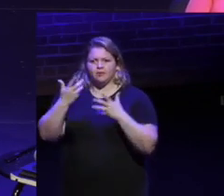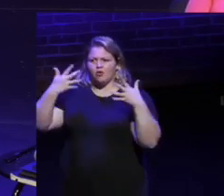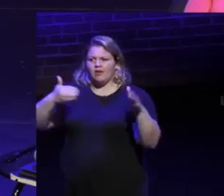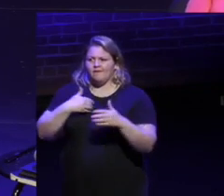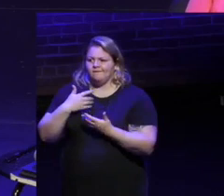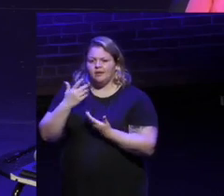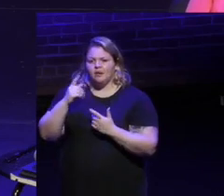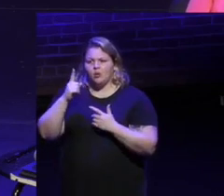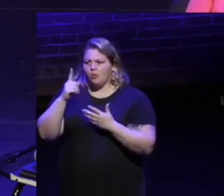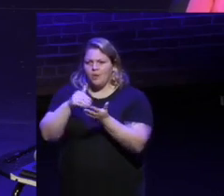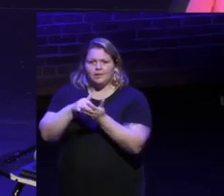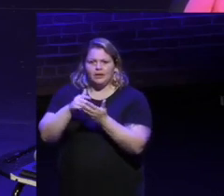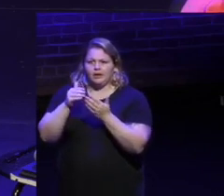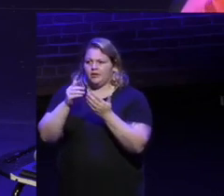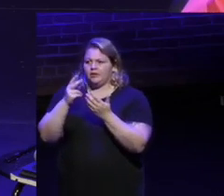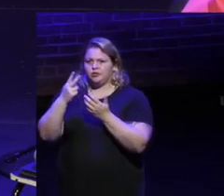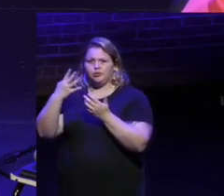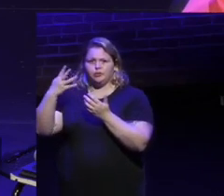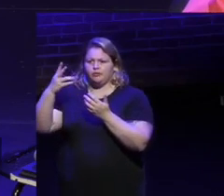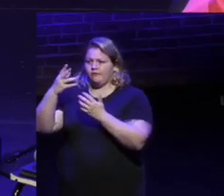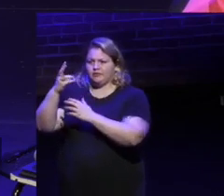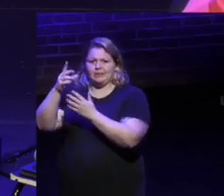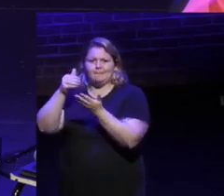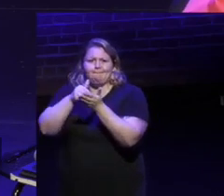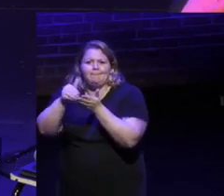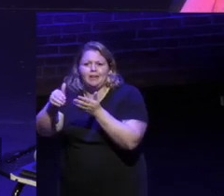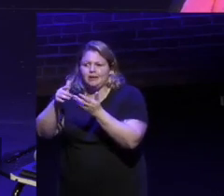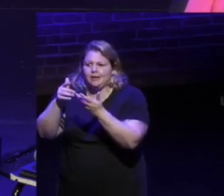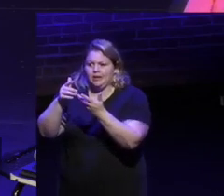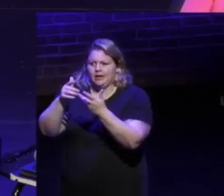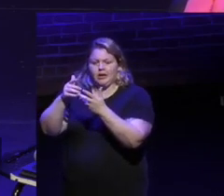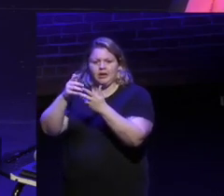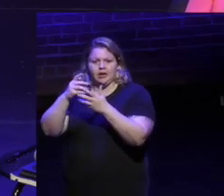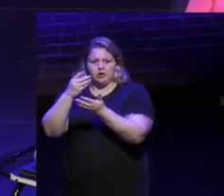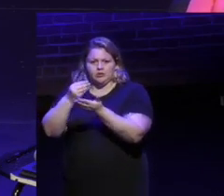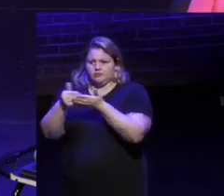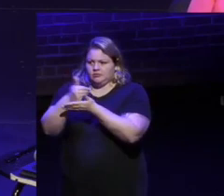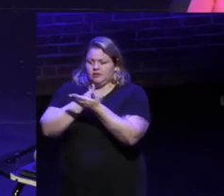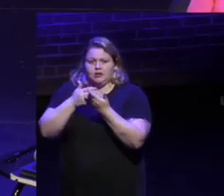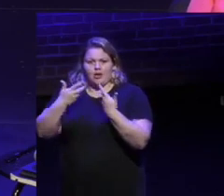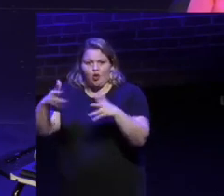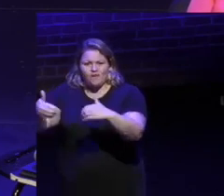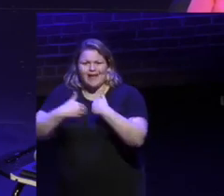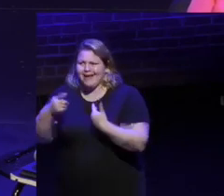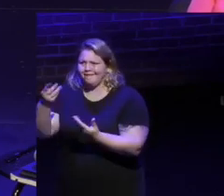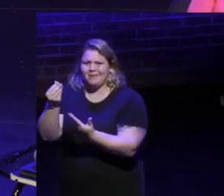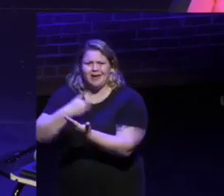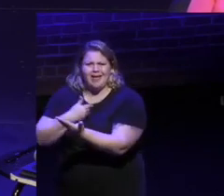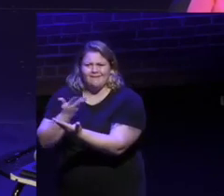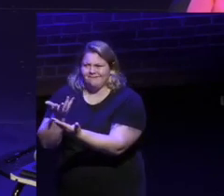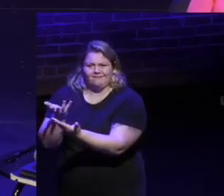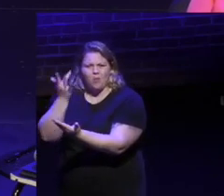have multi-million, in some cases, multi-billion dollar nest eggs to support their programming. It should go to the smaller,